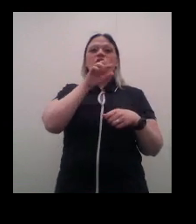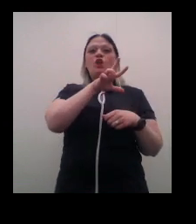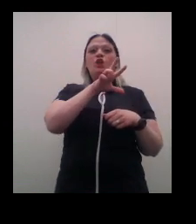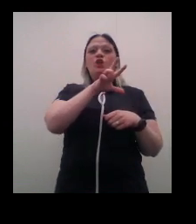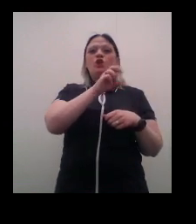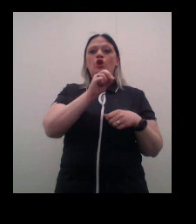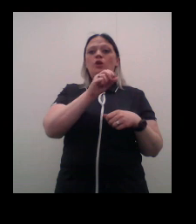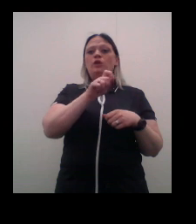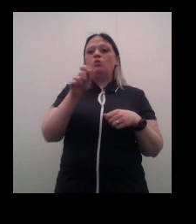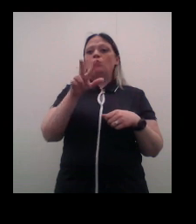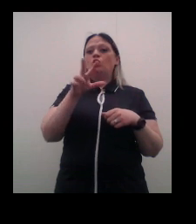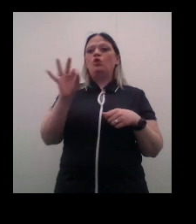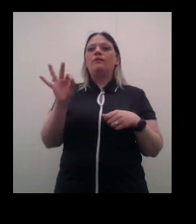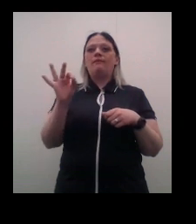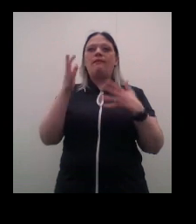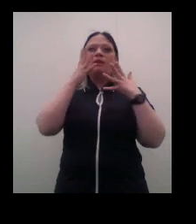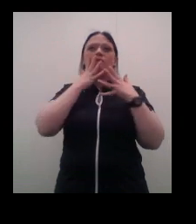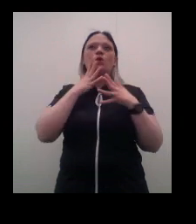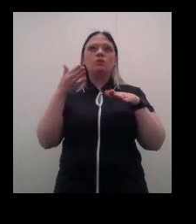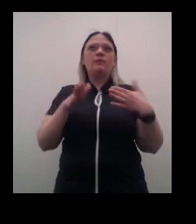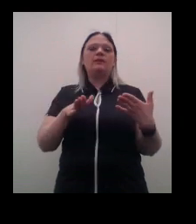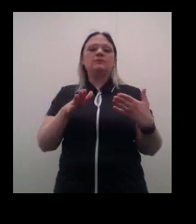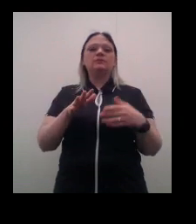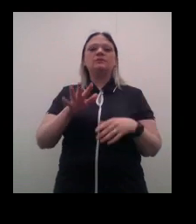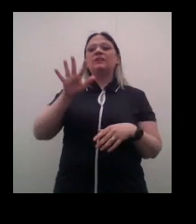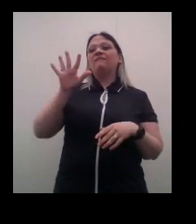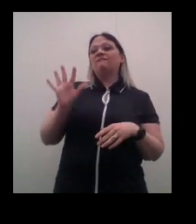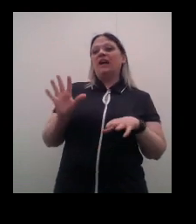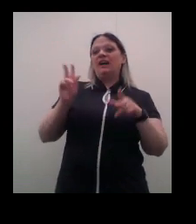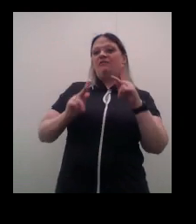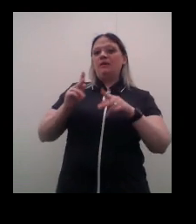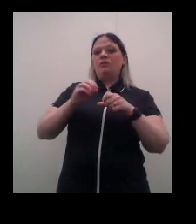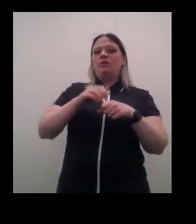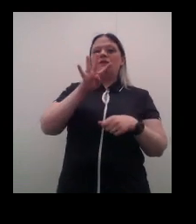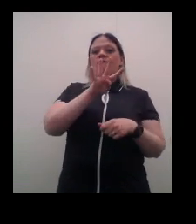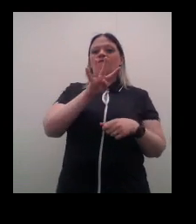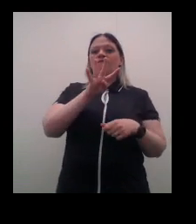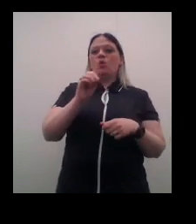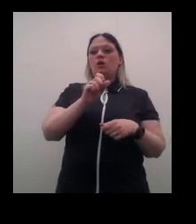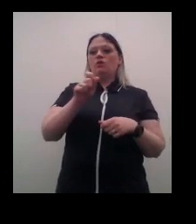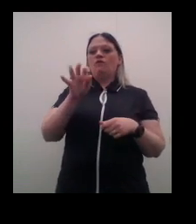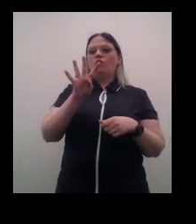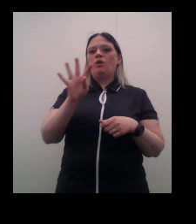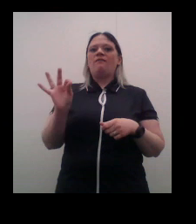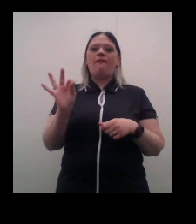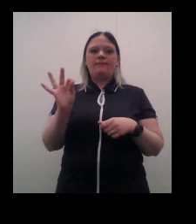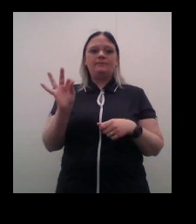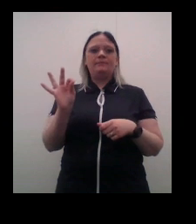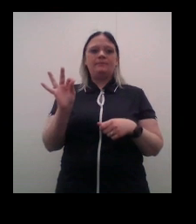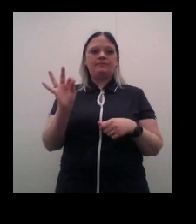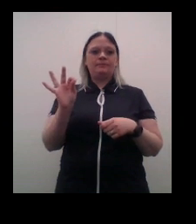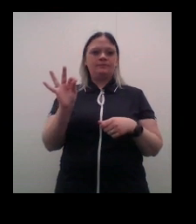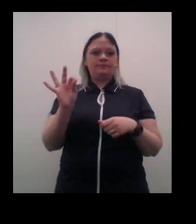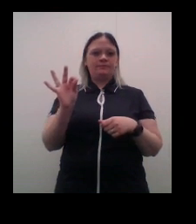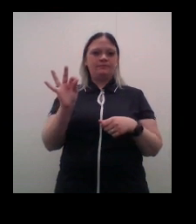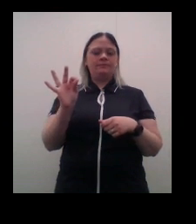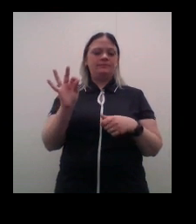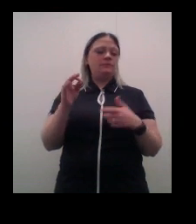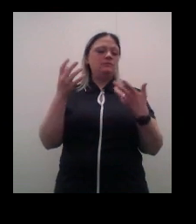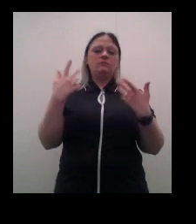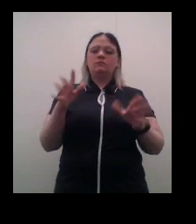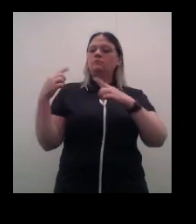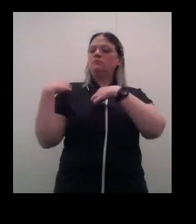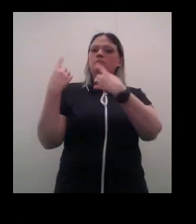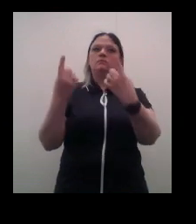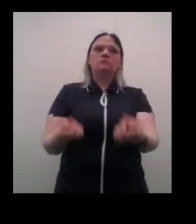of COVID-19. 5 individuals in the 40 to 49. Just as we've said all along, and right from the beginning, even before